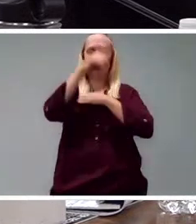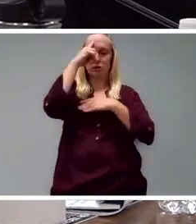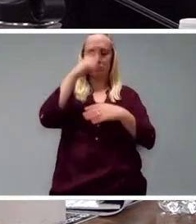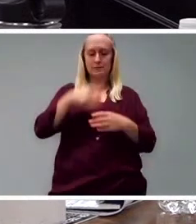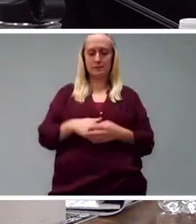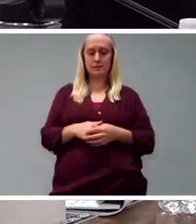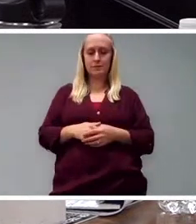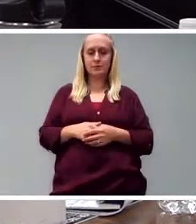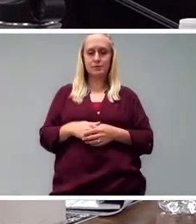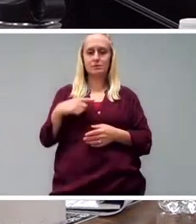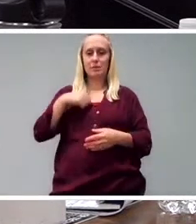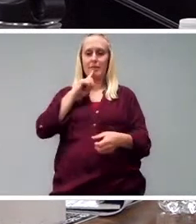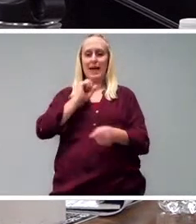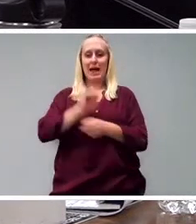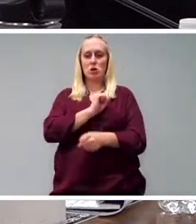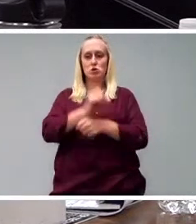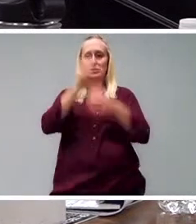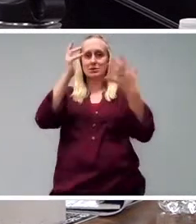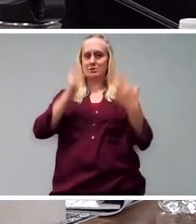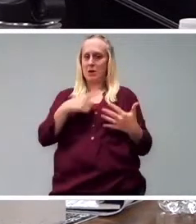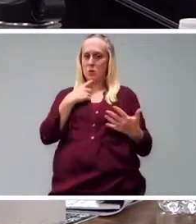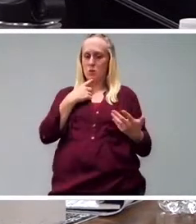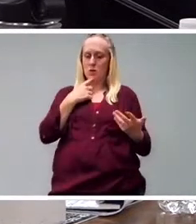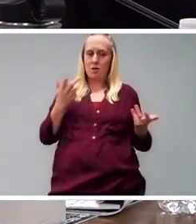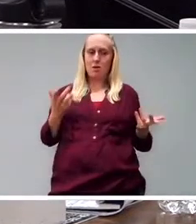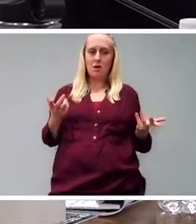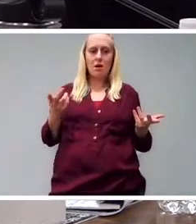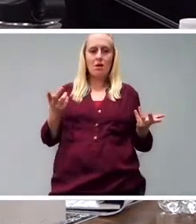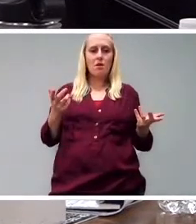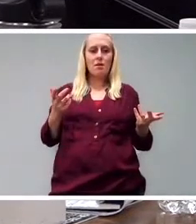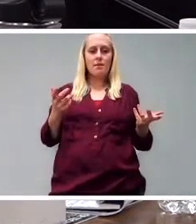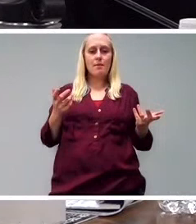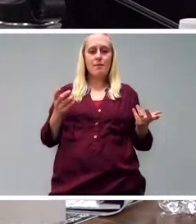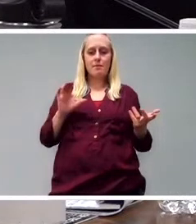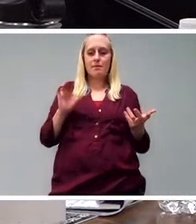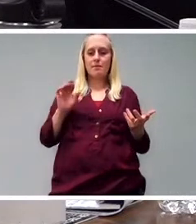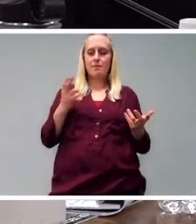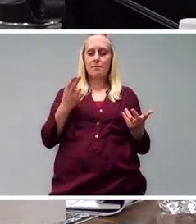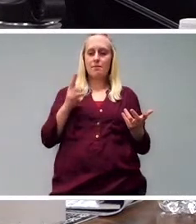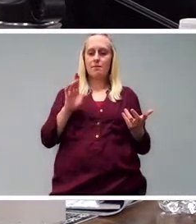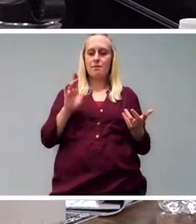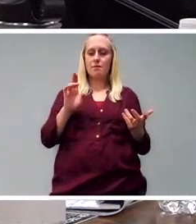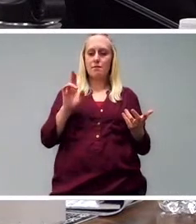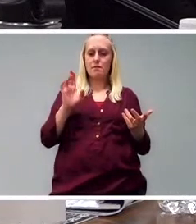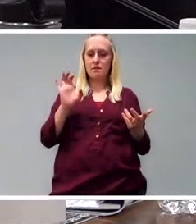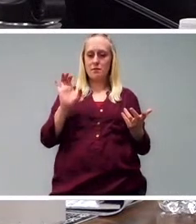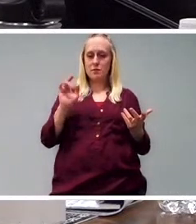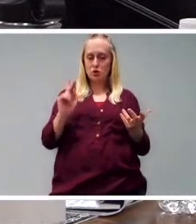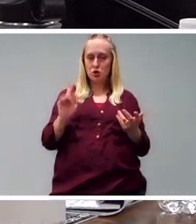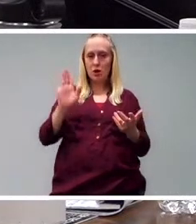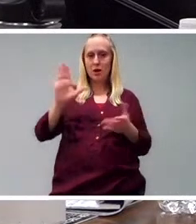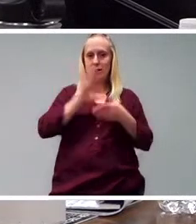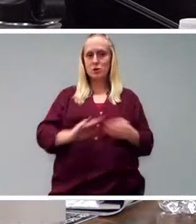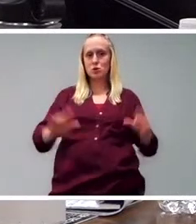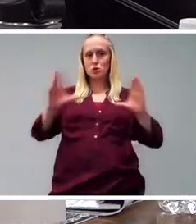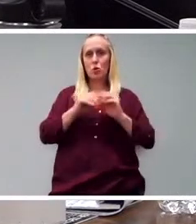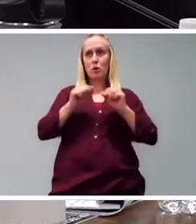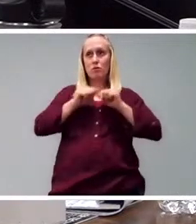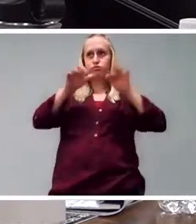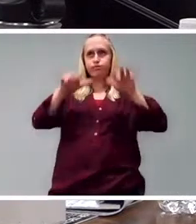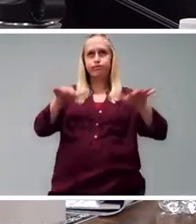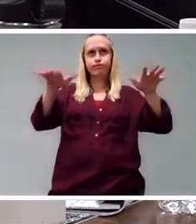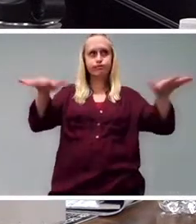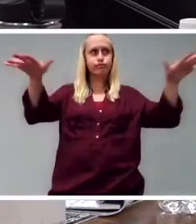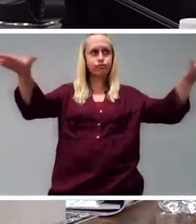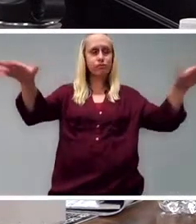I'm actually a little sad to say that Chuck Lee's stories of traveling the country and sharing about what a